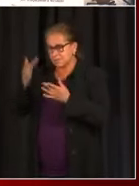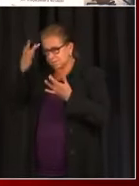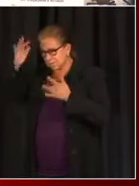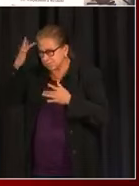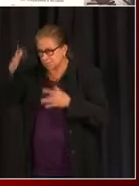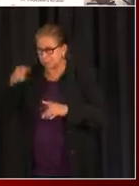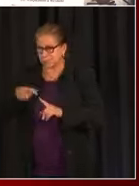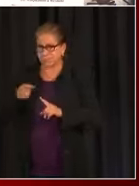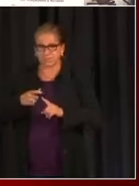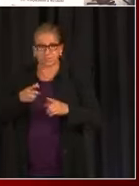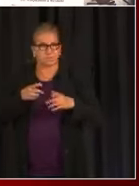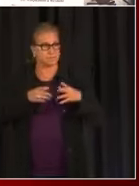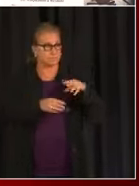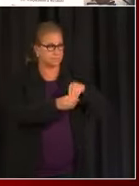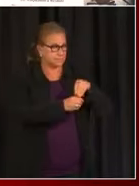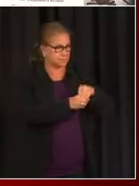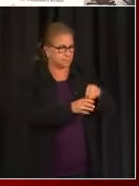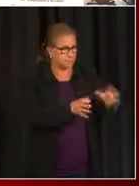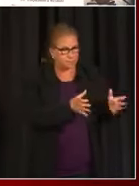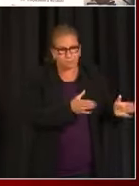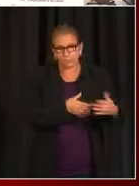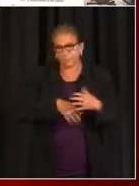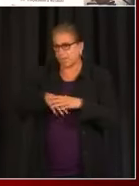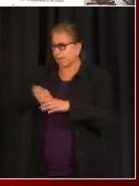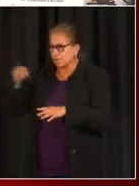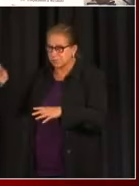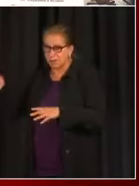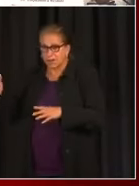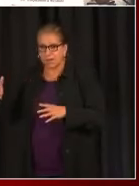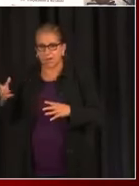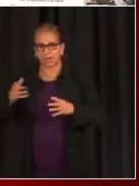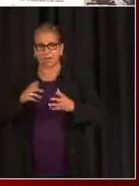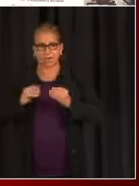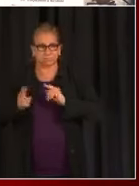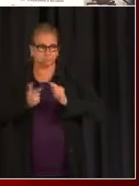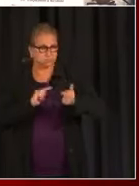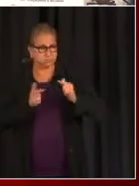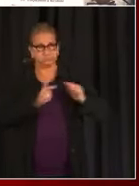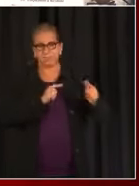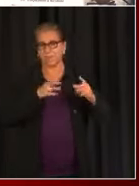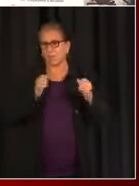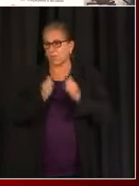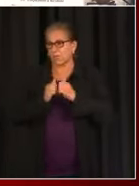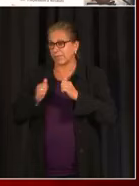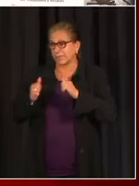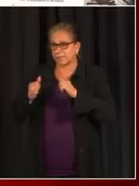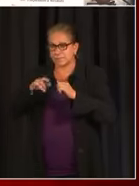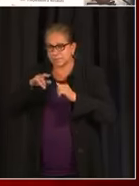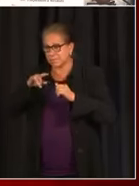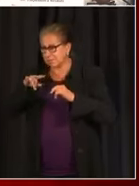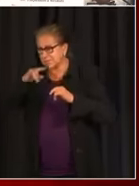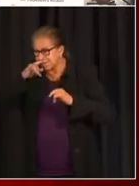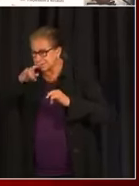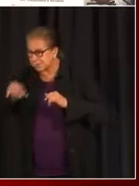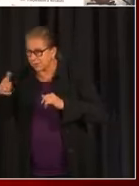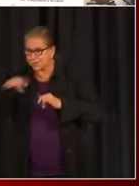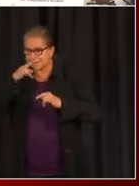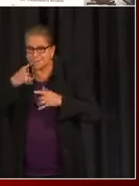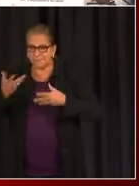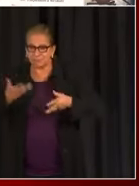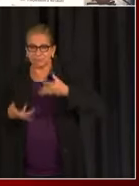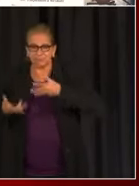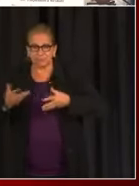and outside of their household, as well as engage and interact with their peers. Today and tomorrow, in addition